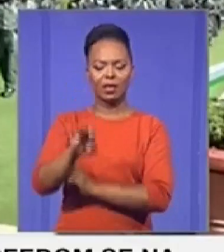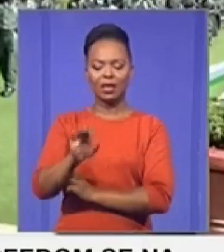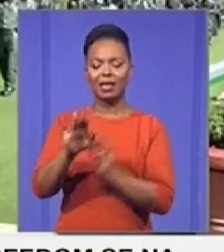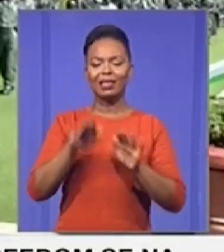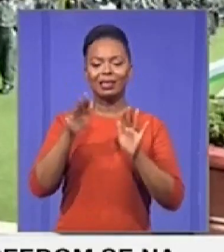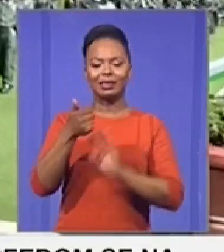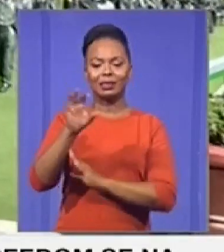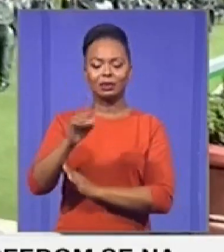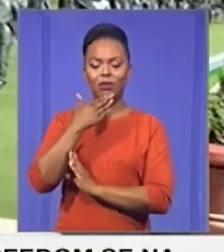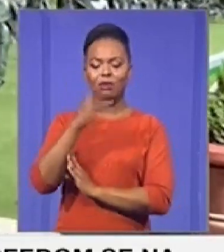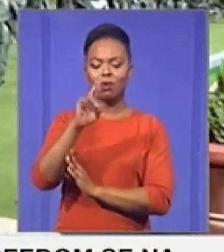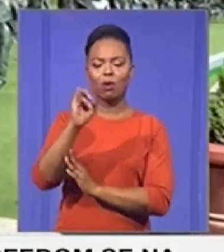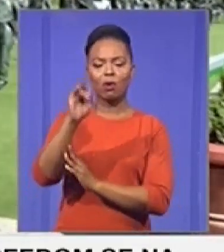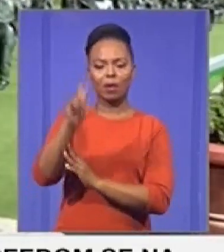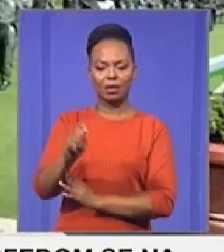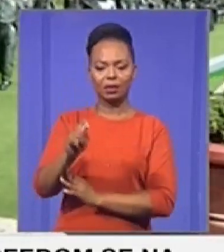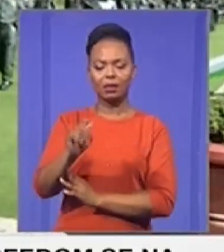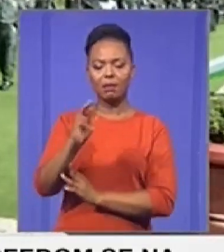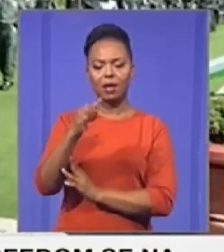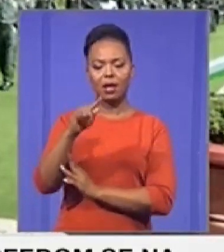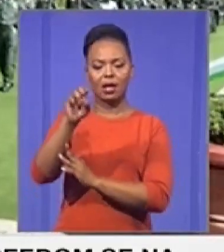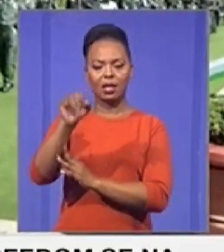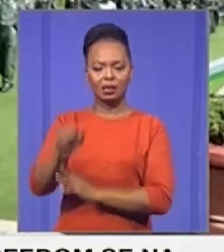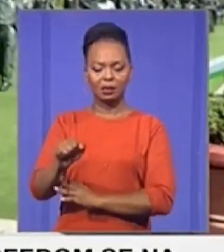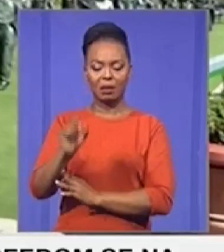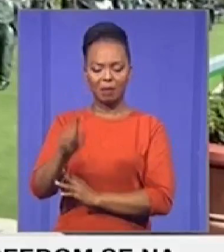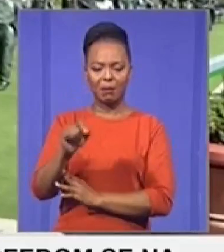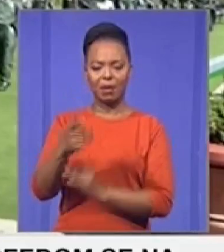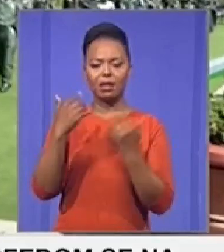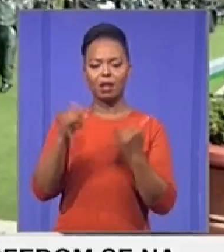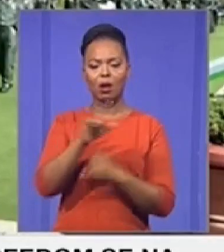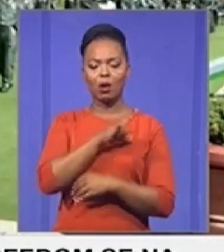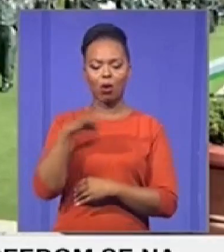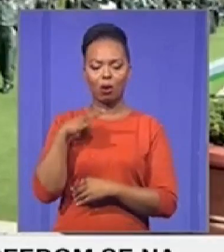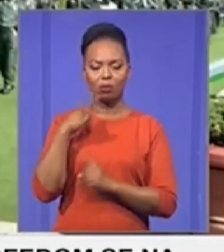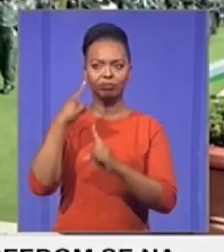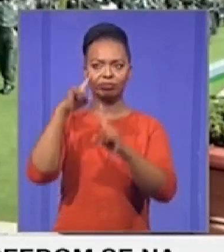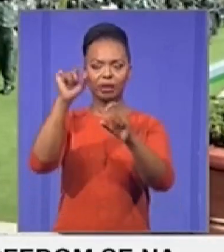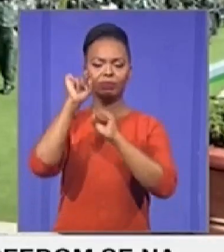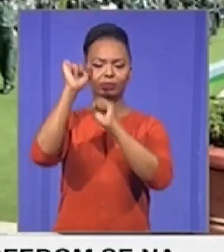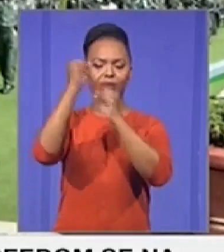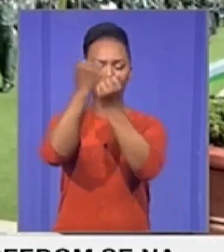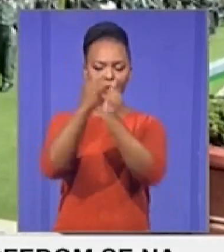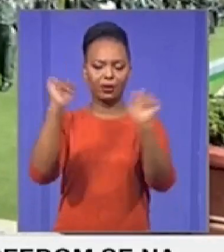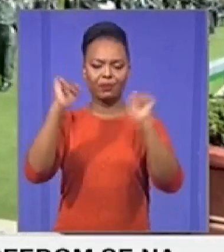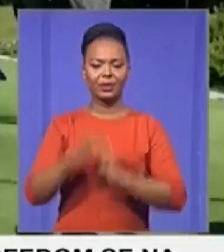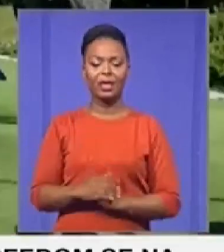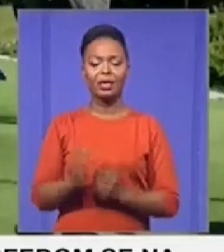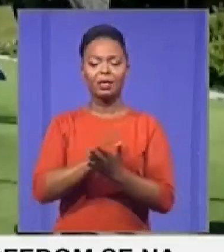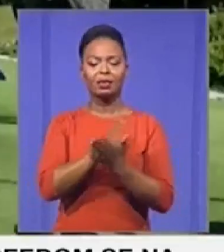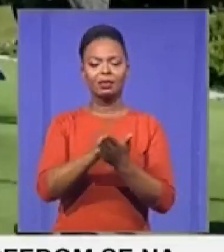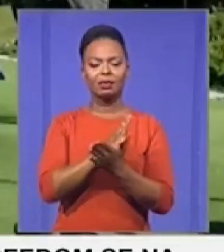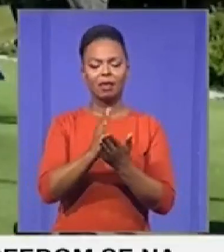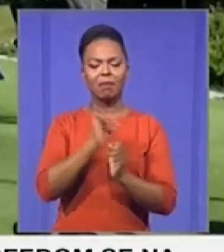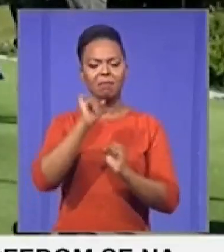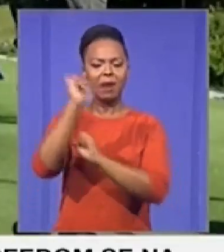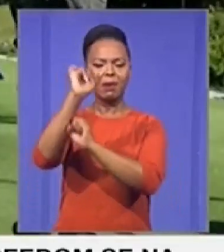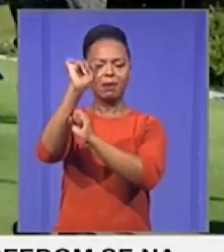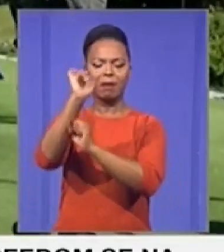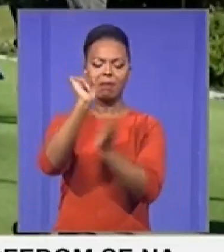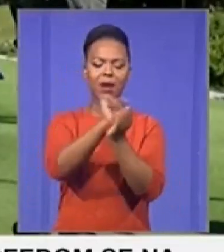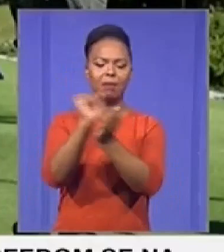leng Robert Mangaliso Sobukwe, se behilwe monyako wa Long March to Freedom. Baitseki ba bang ba ile ba kwallwa